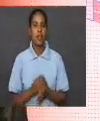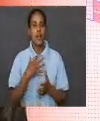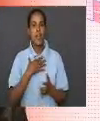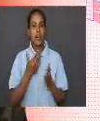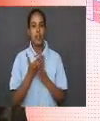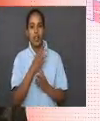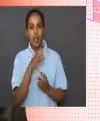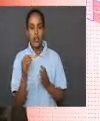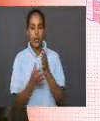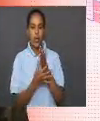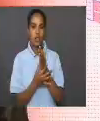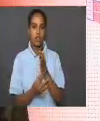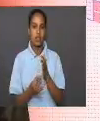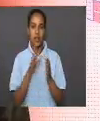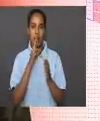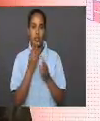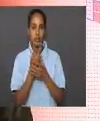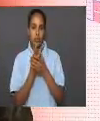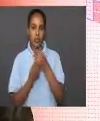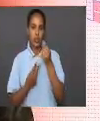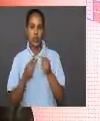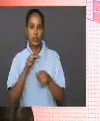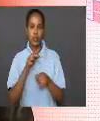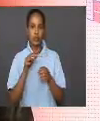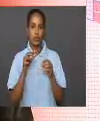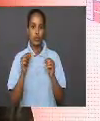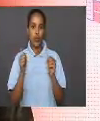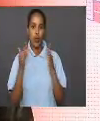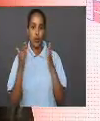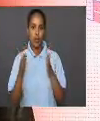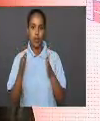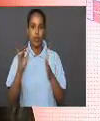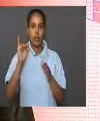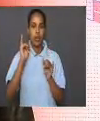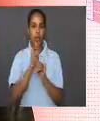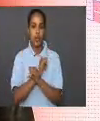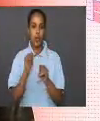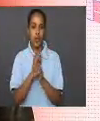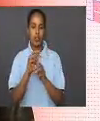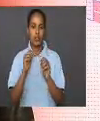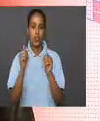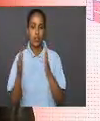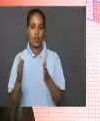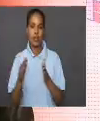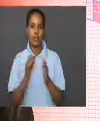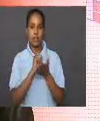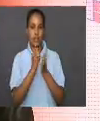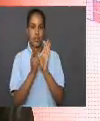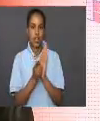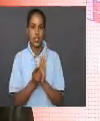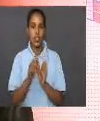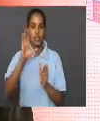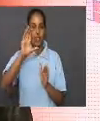Fats and oils are both soluble in organic solvents such as